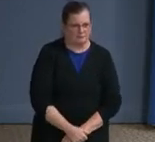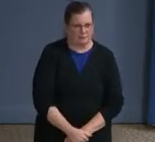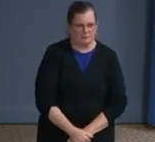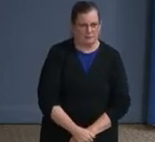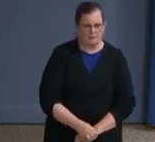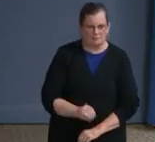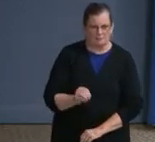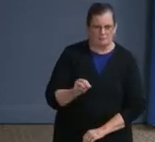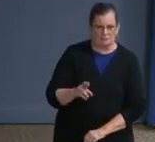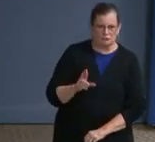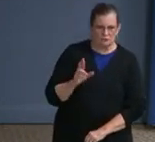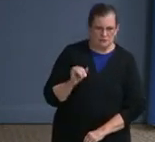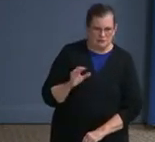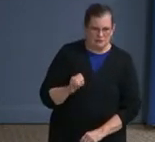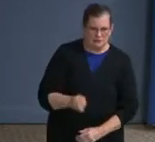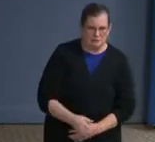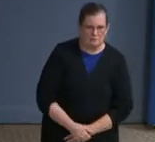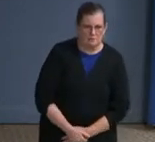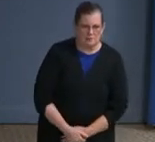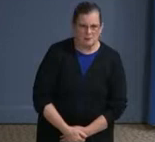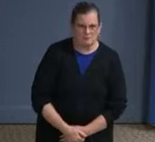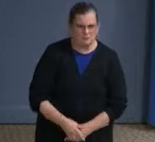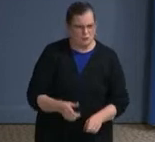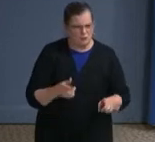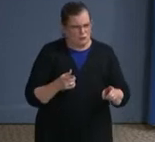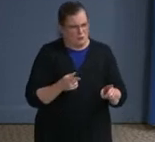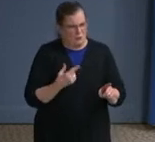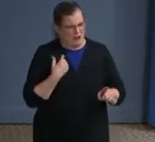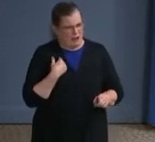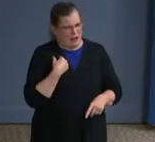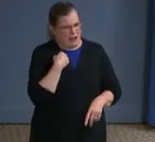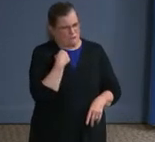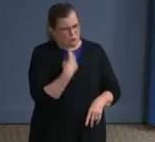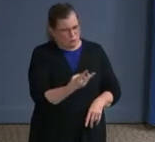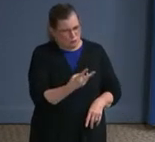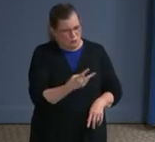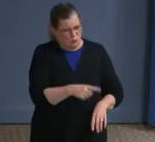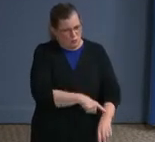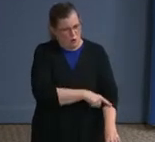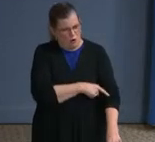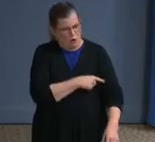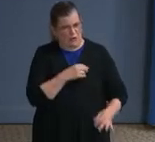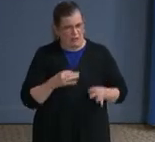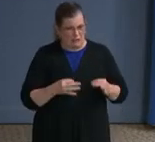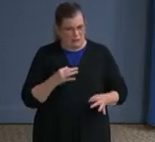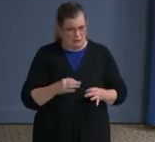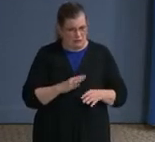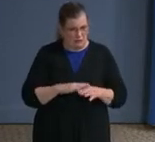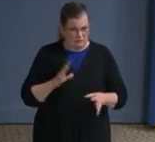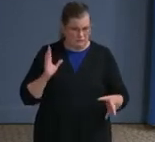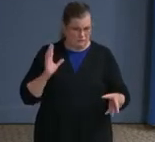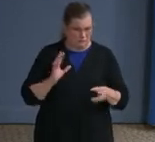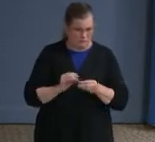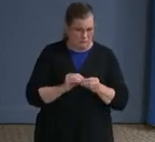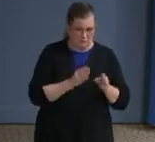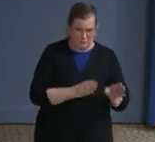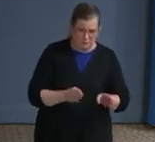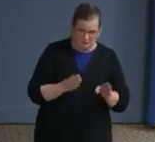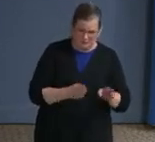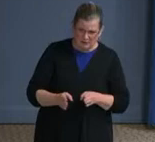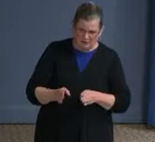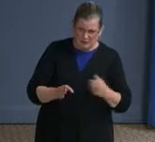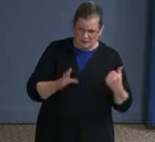Mr. Rice. You had 2 long hearings on the comprehensive plan, and you said bills have